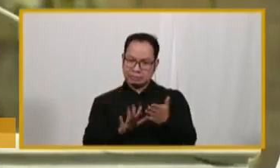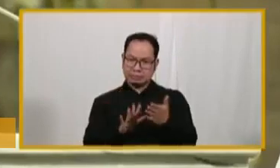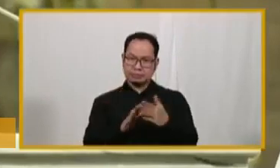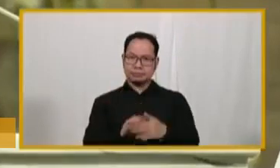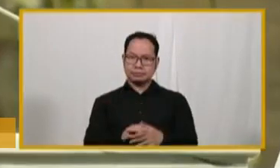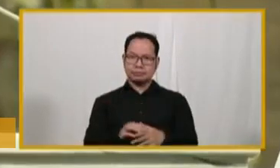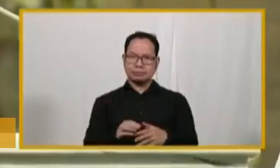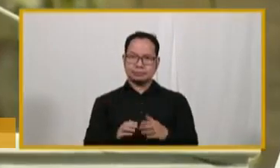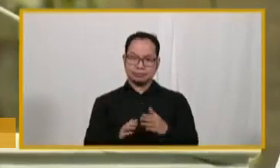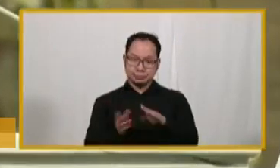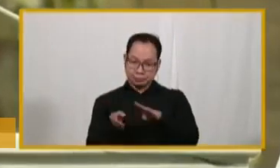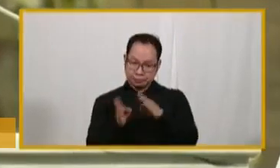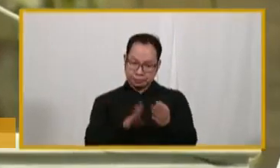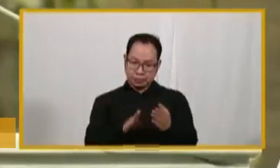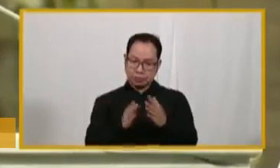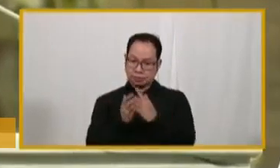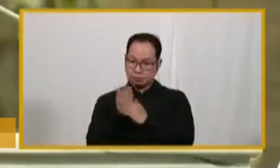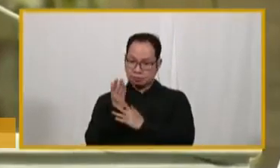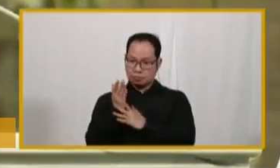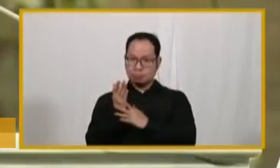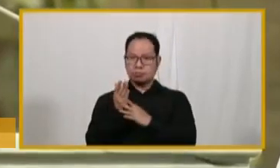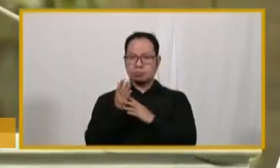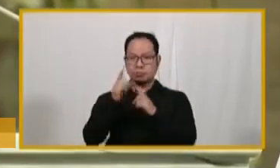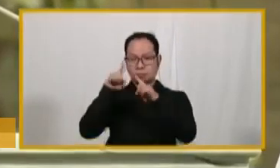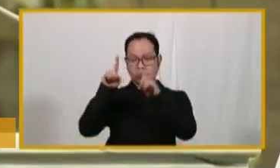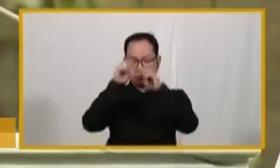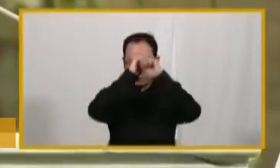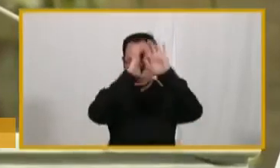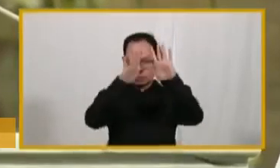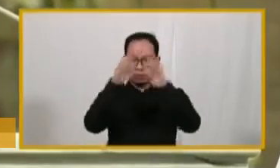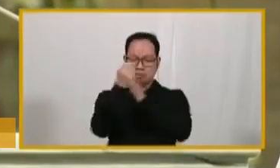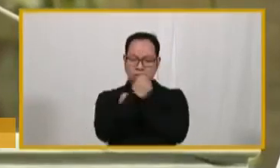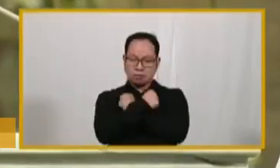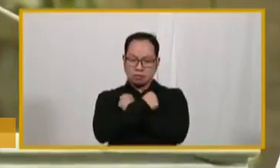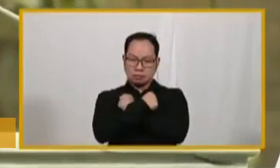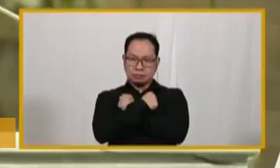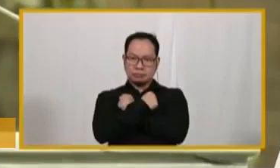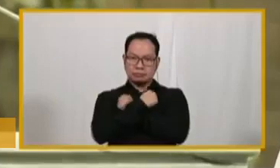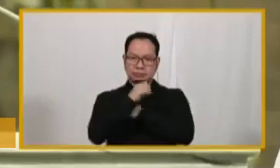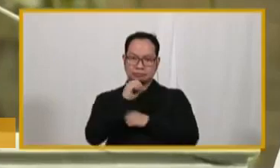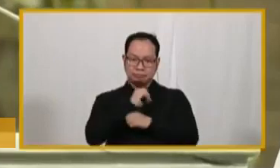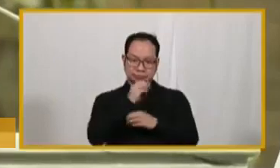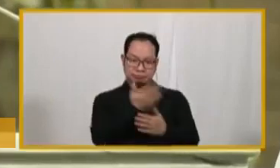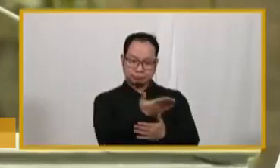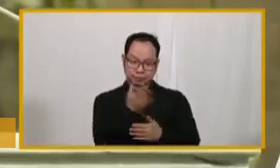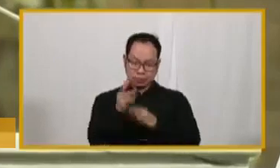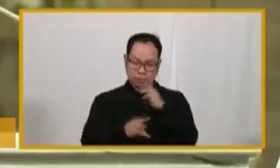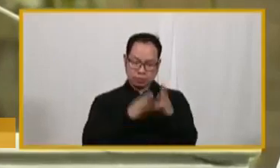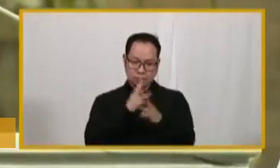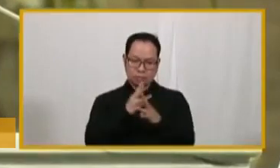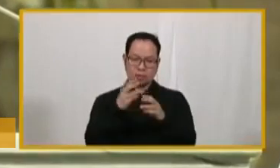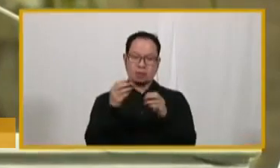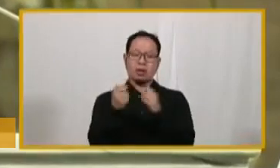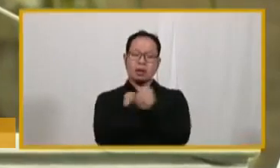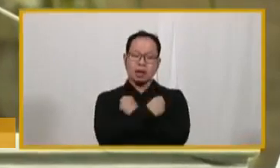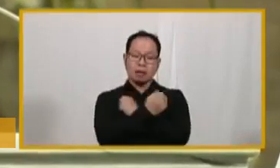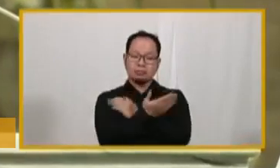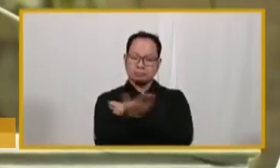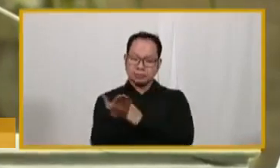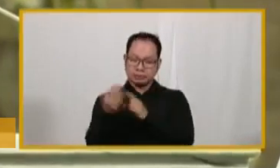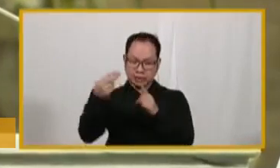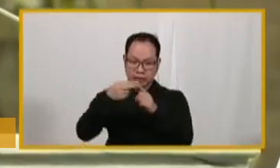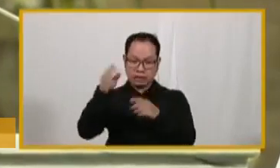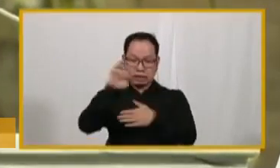world to the Father. He loved his own in the world, and he loved them to the